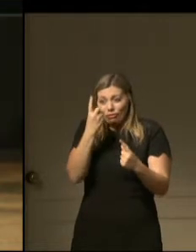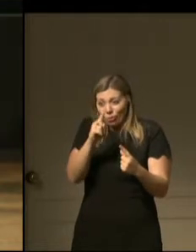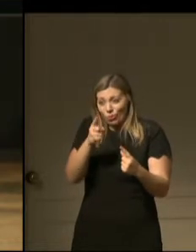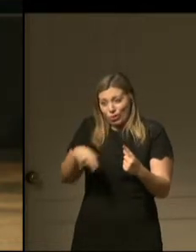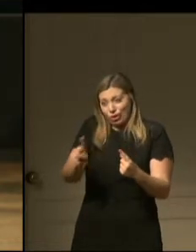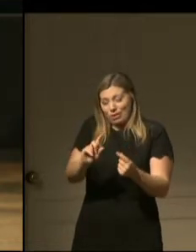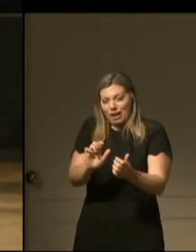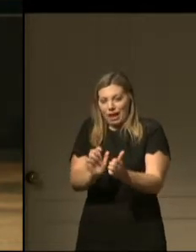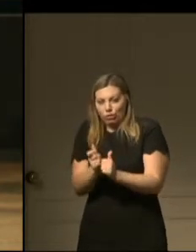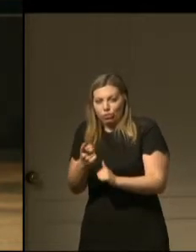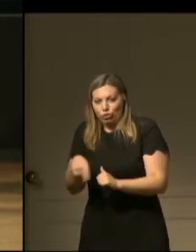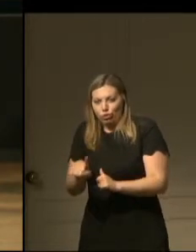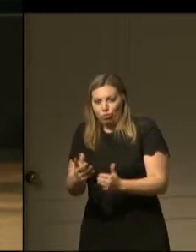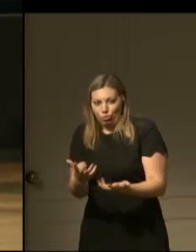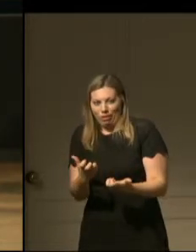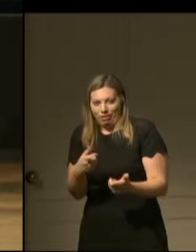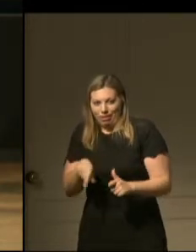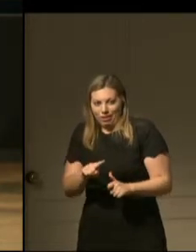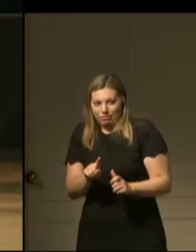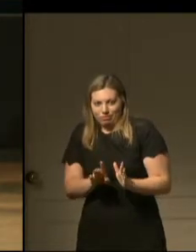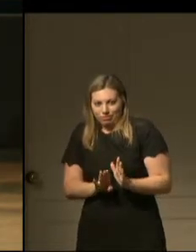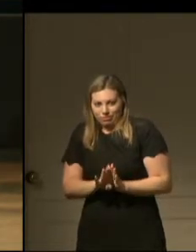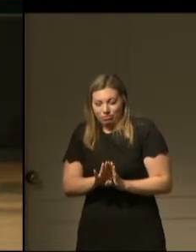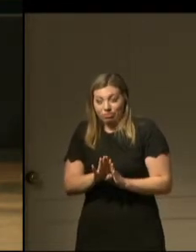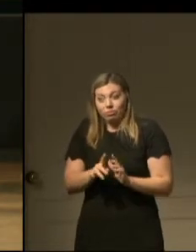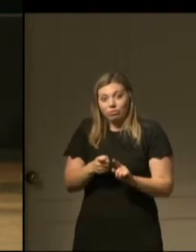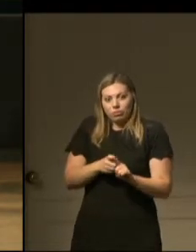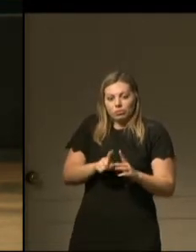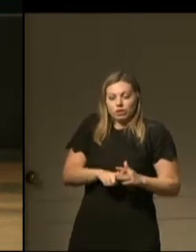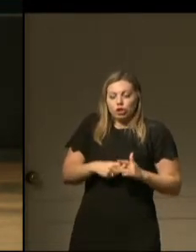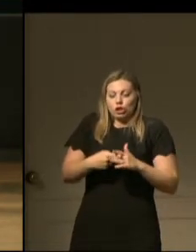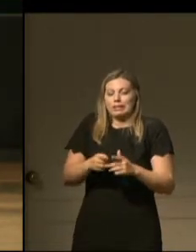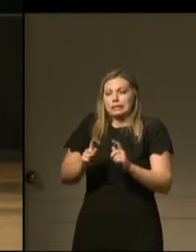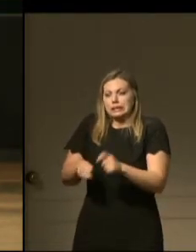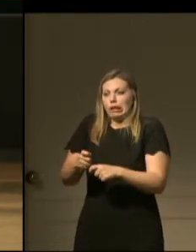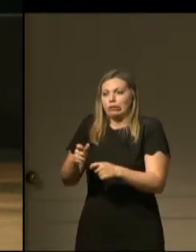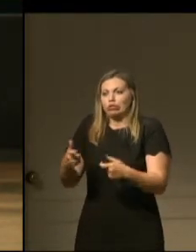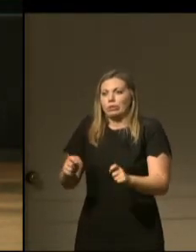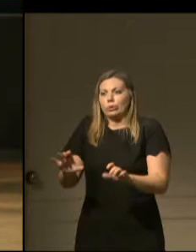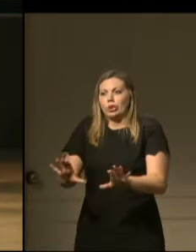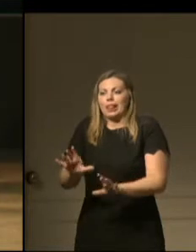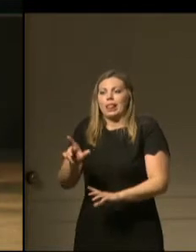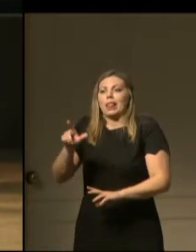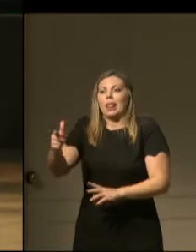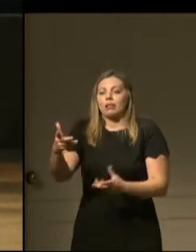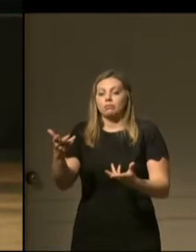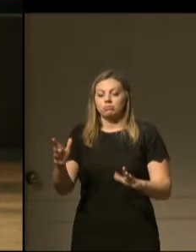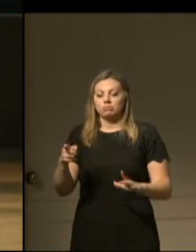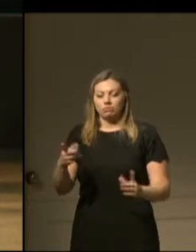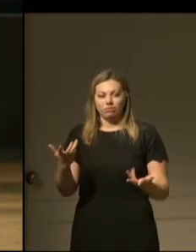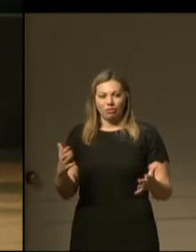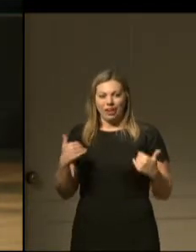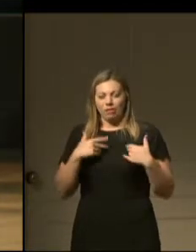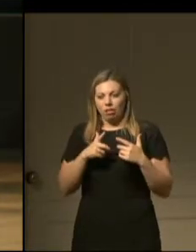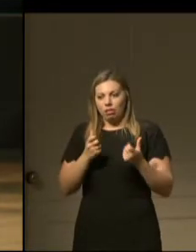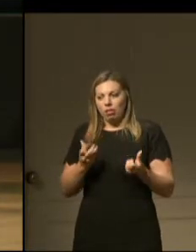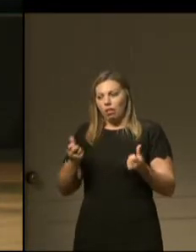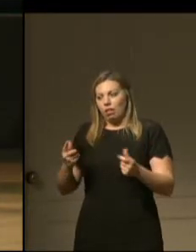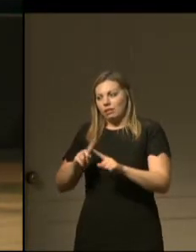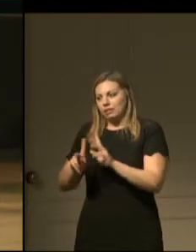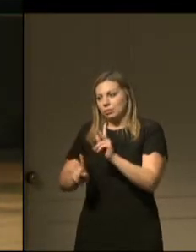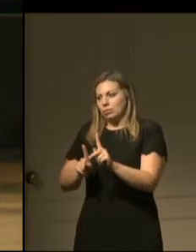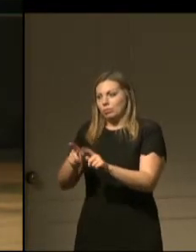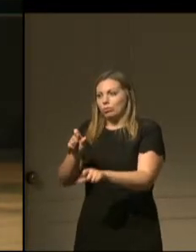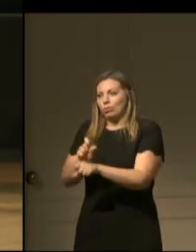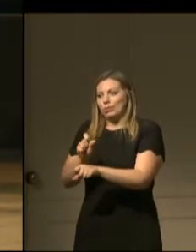you would want them to from the beginning, as opposed to trying to do it retroactively after you already have lots and lots of people that are working on